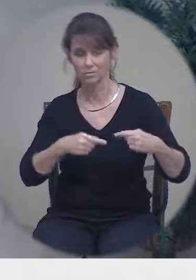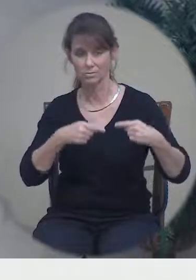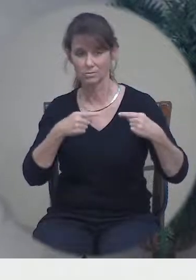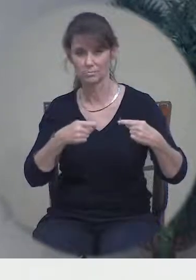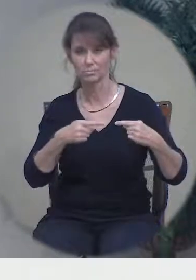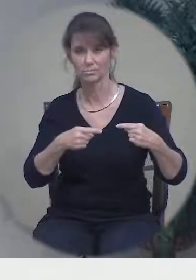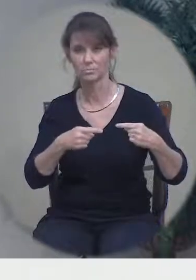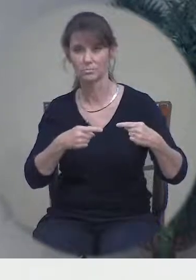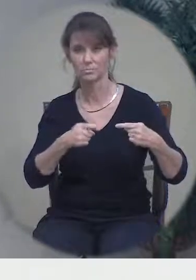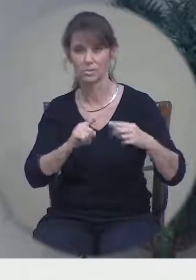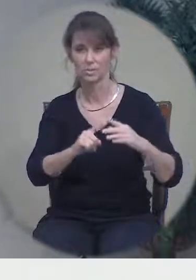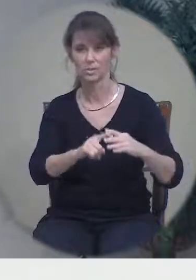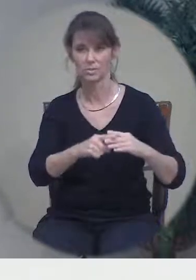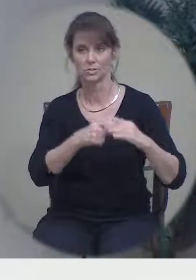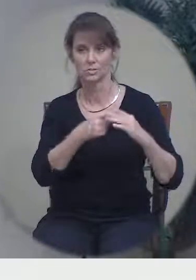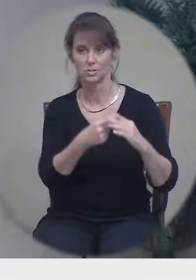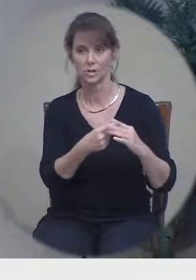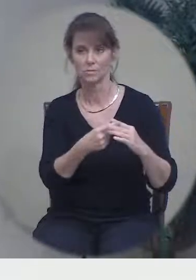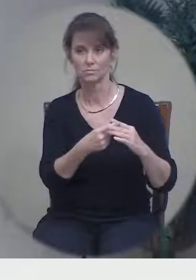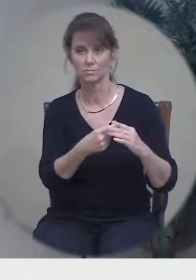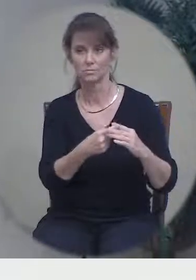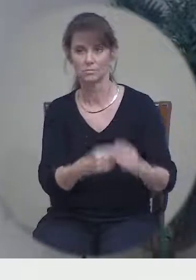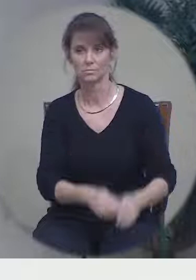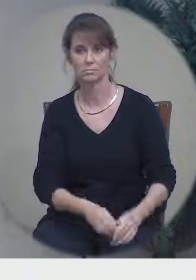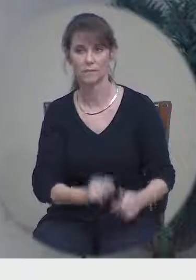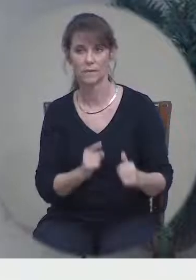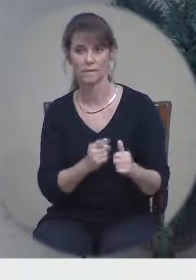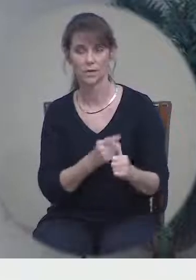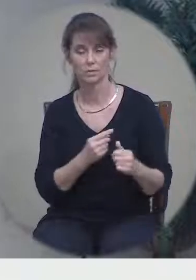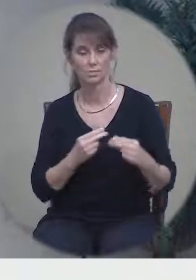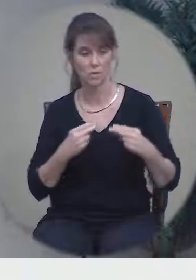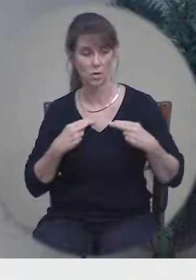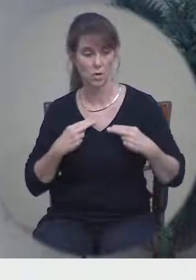it. We have human agents that